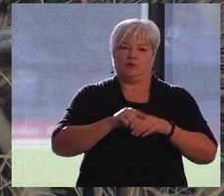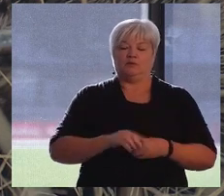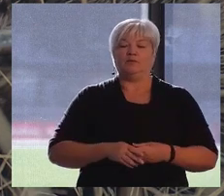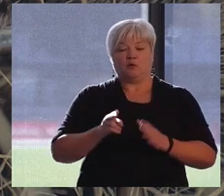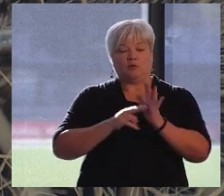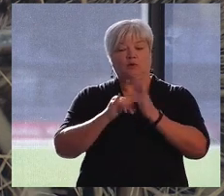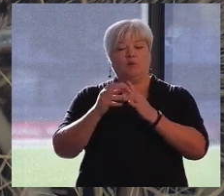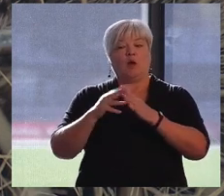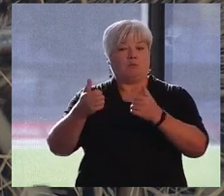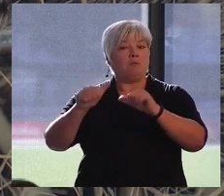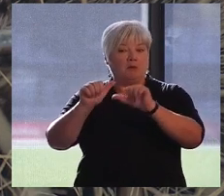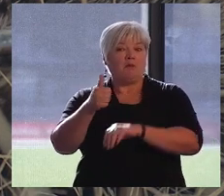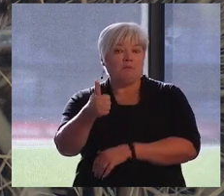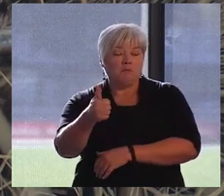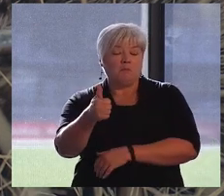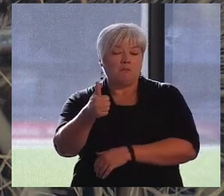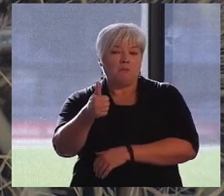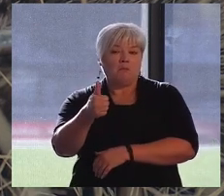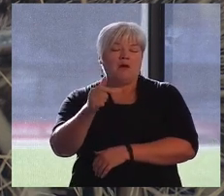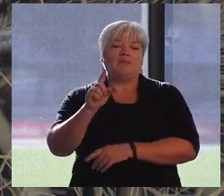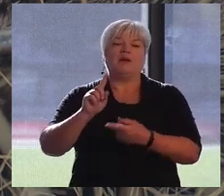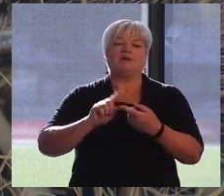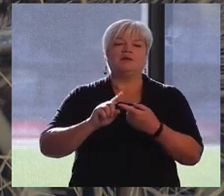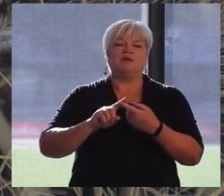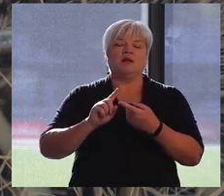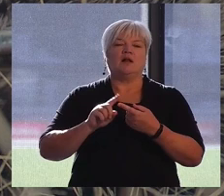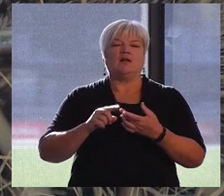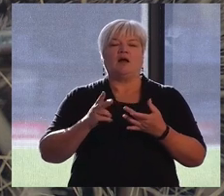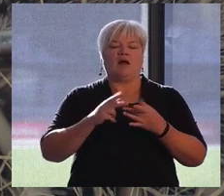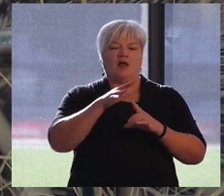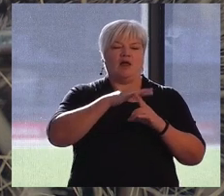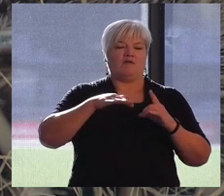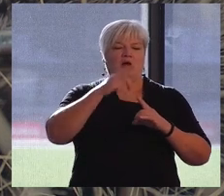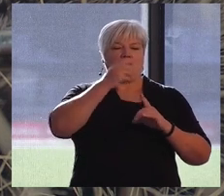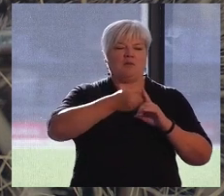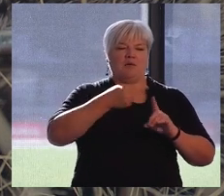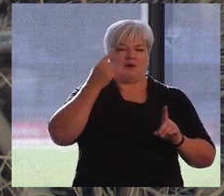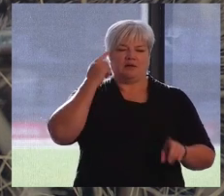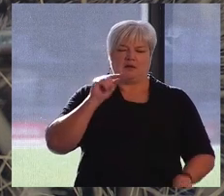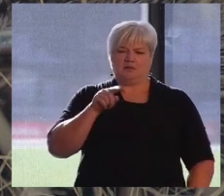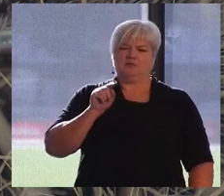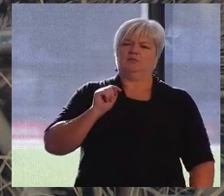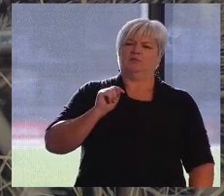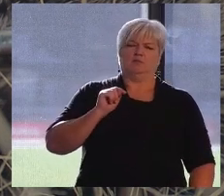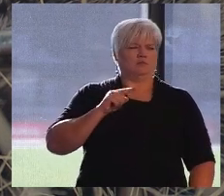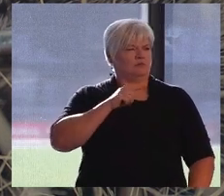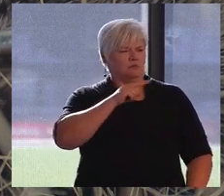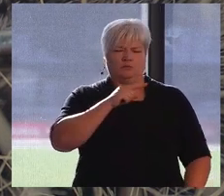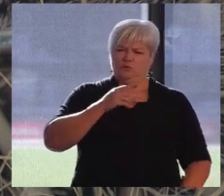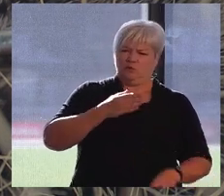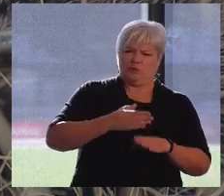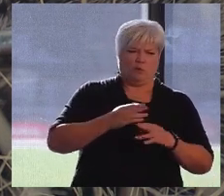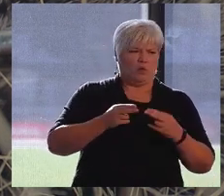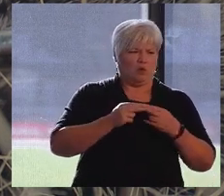Wales, but it does still sometimes raise eyebrows amongst some environmental advocates when they hear about my focus on working with that